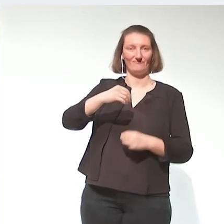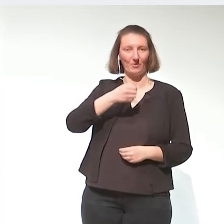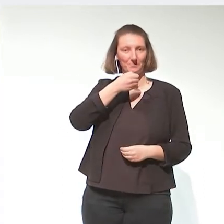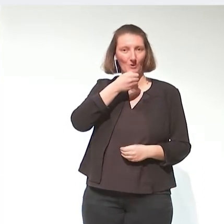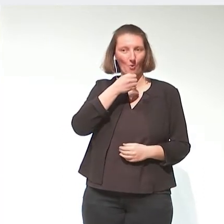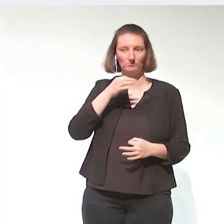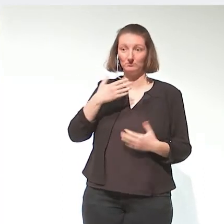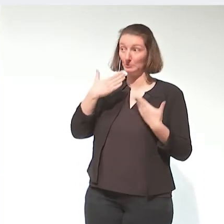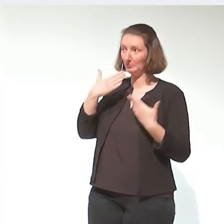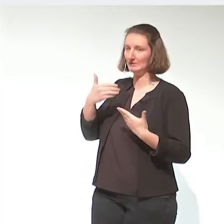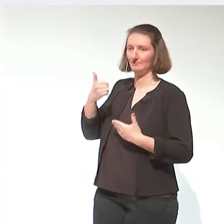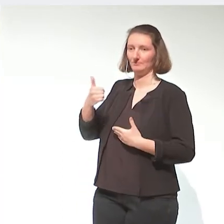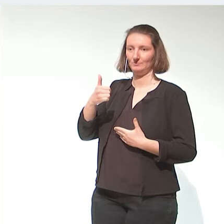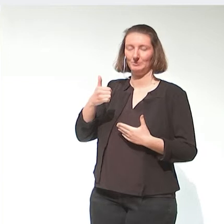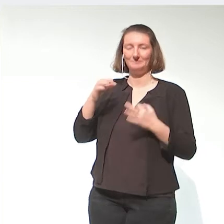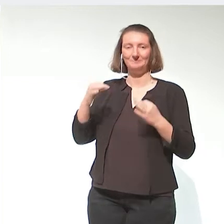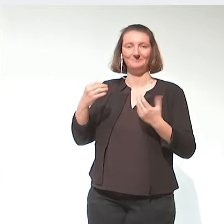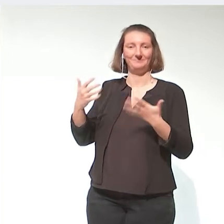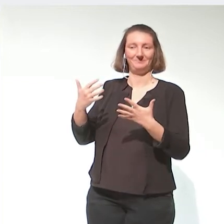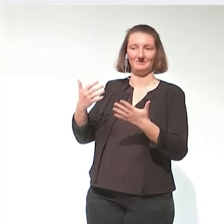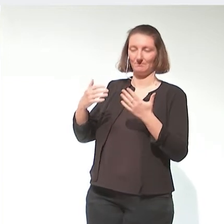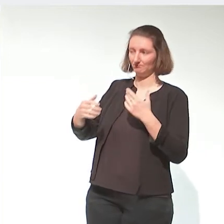It means that